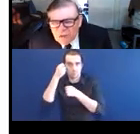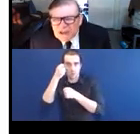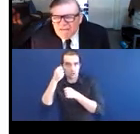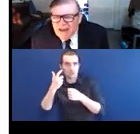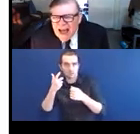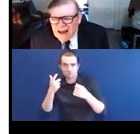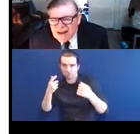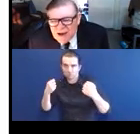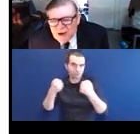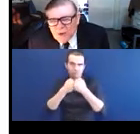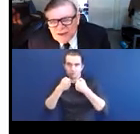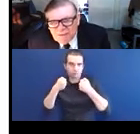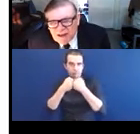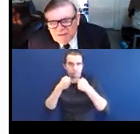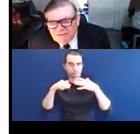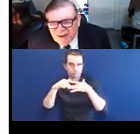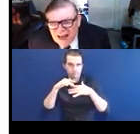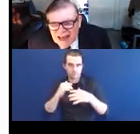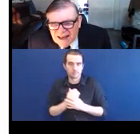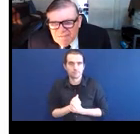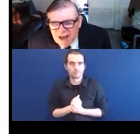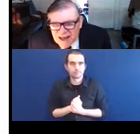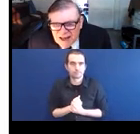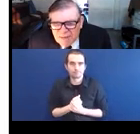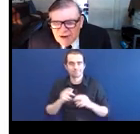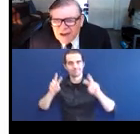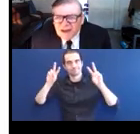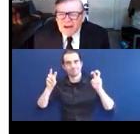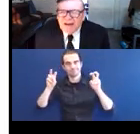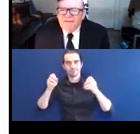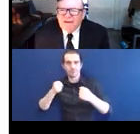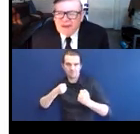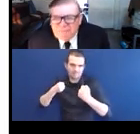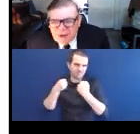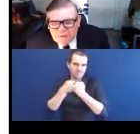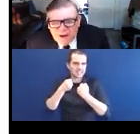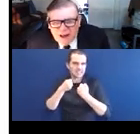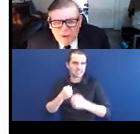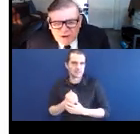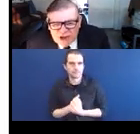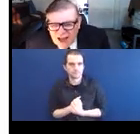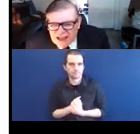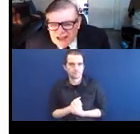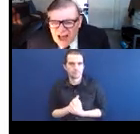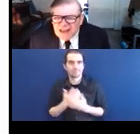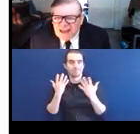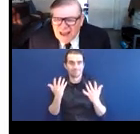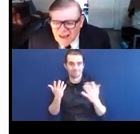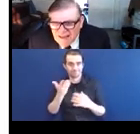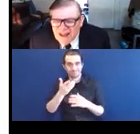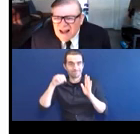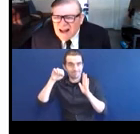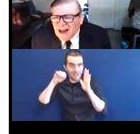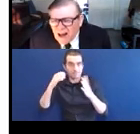the film. We see a van with the Bolivian flag, and behind it, pulling about 15 people in wheelchairs tied